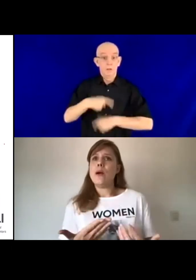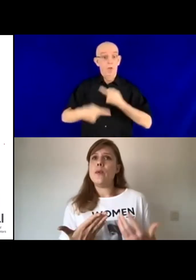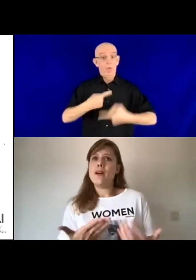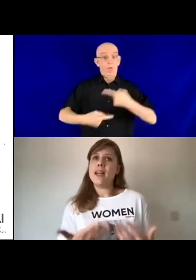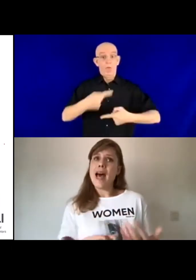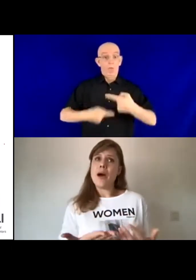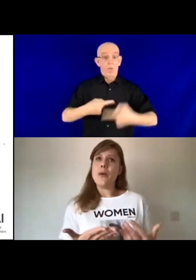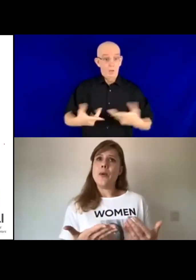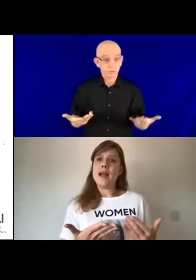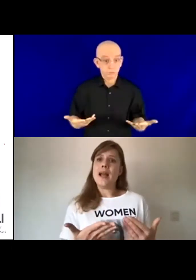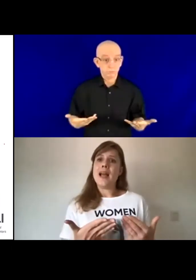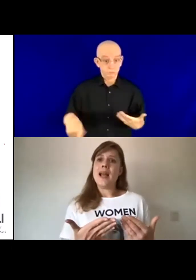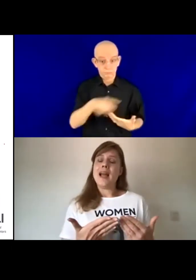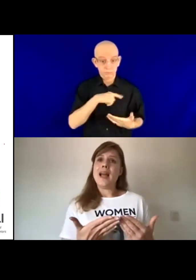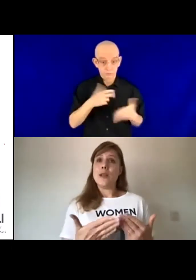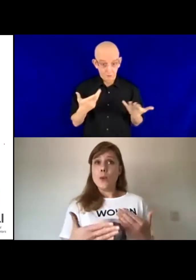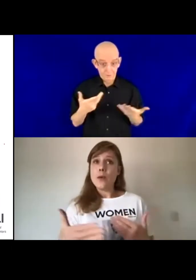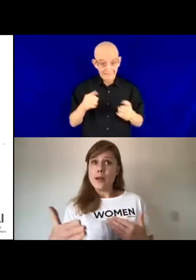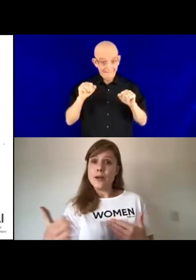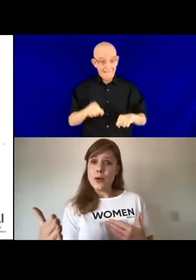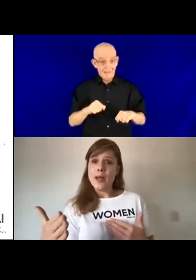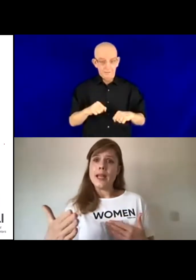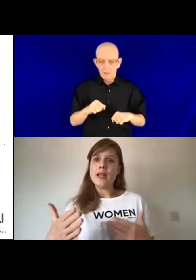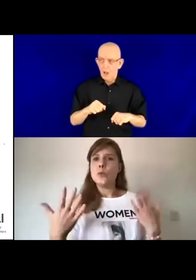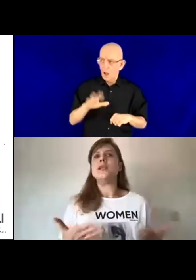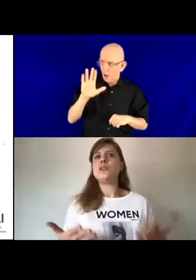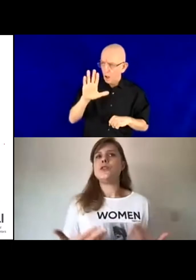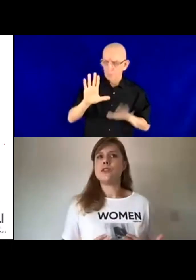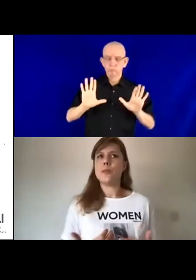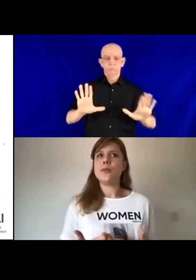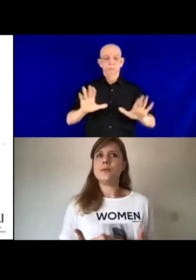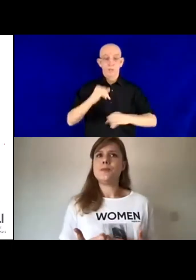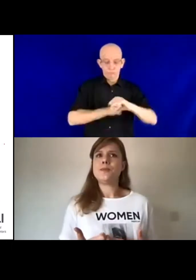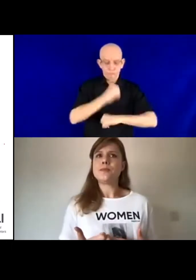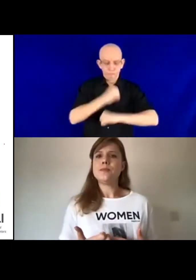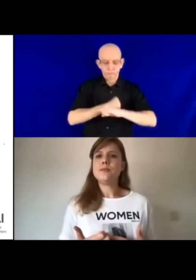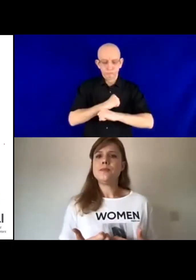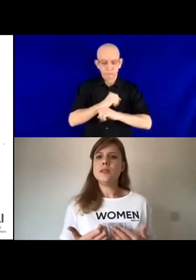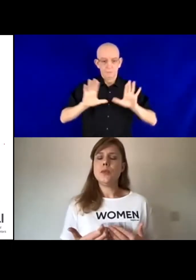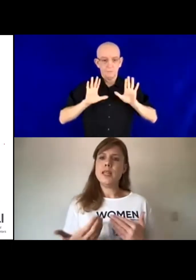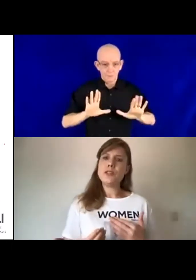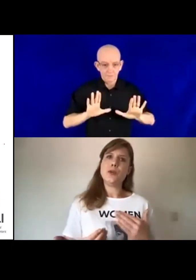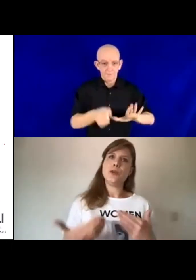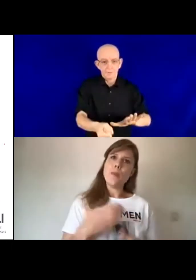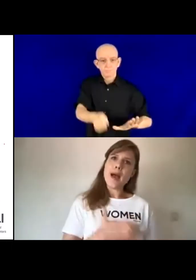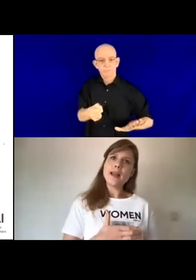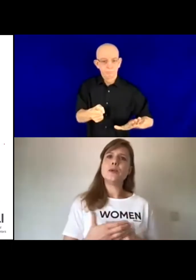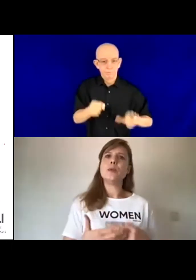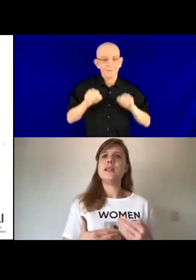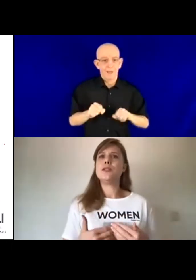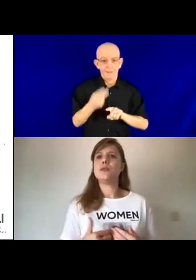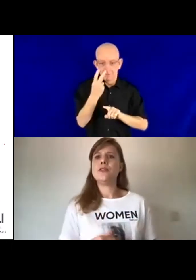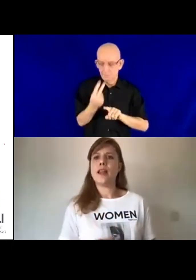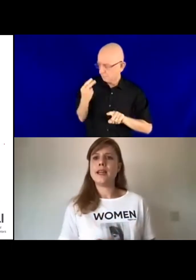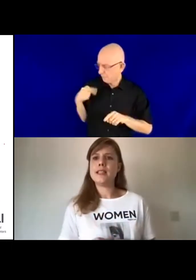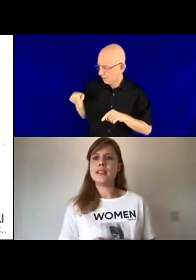and where we are now and where we are going, we need to stop. We need to look back, we need